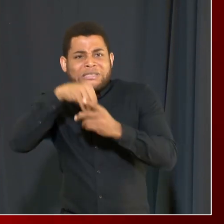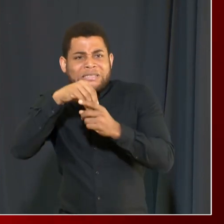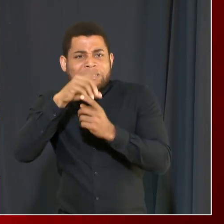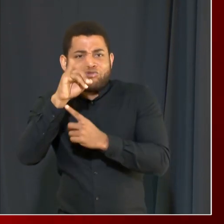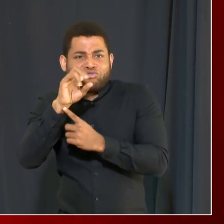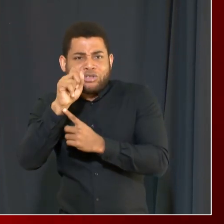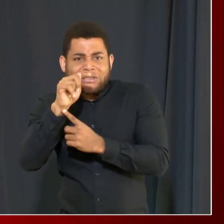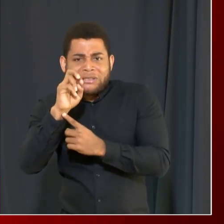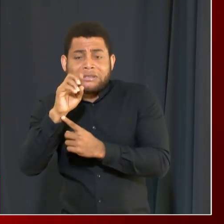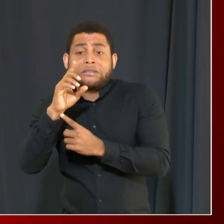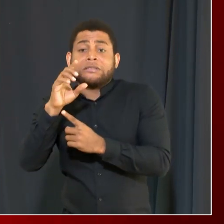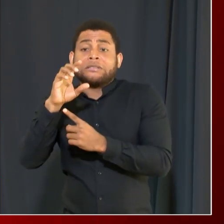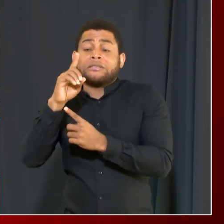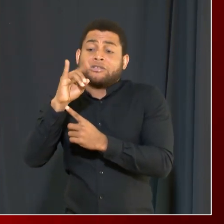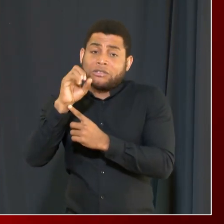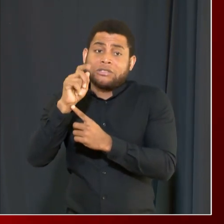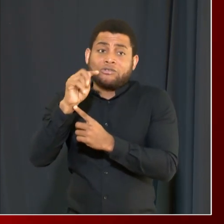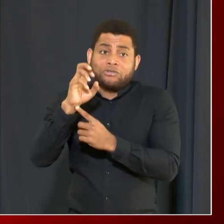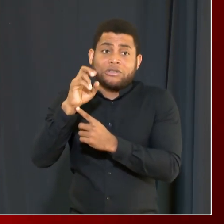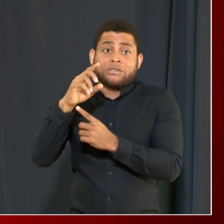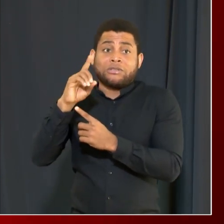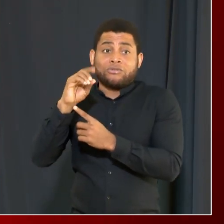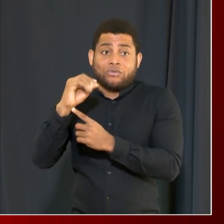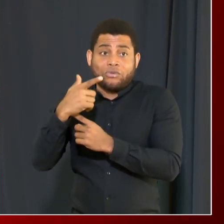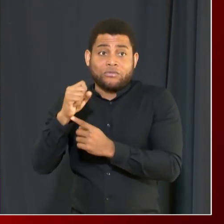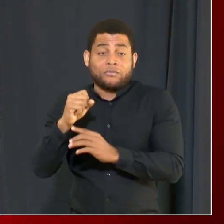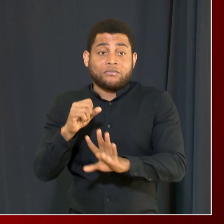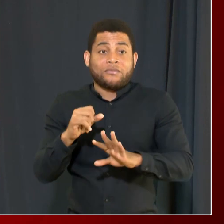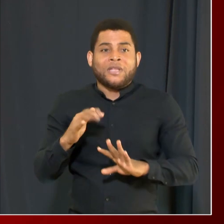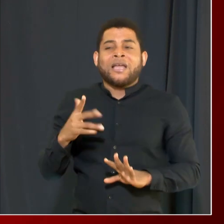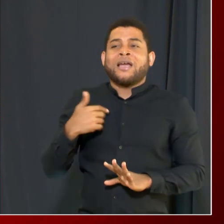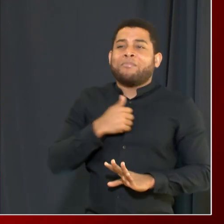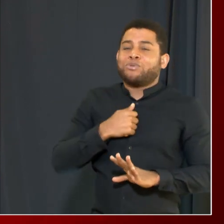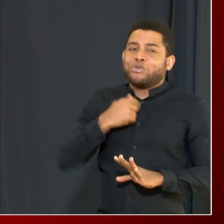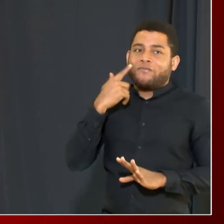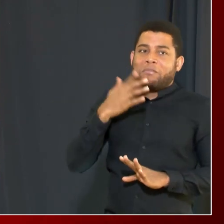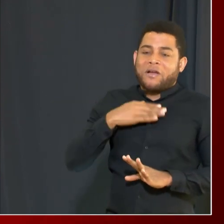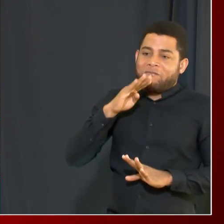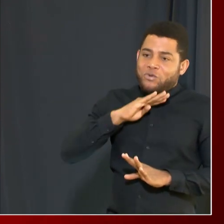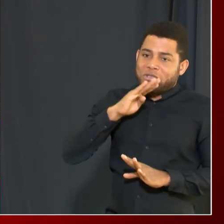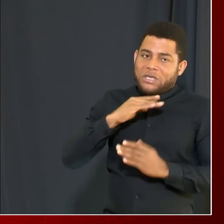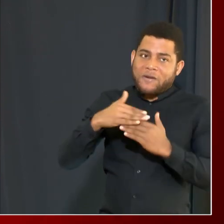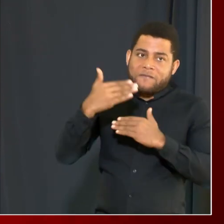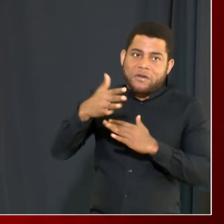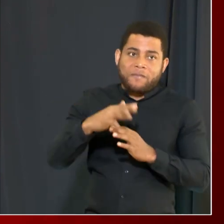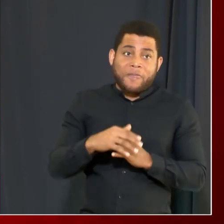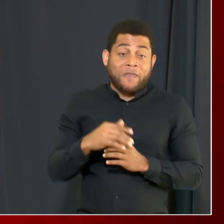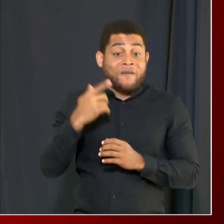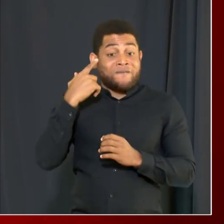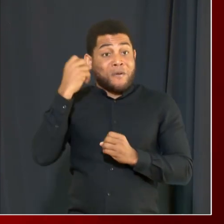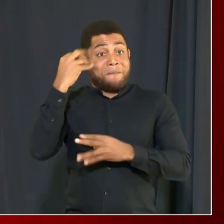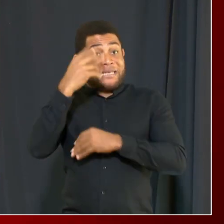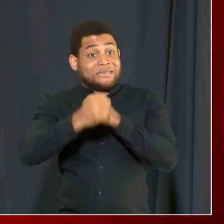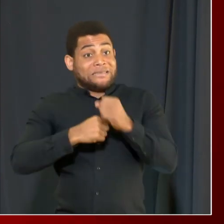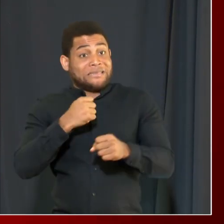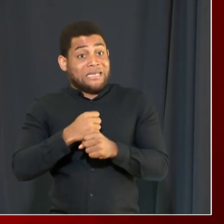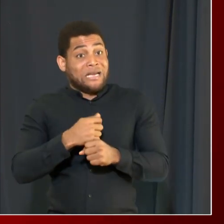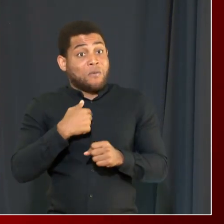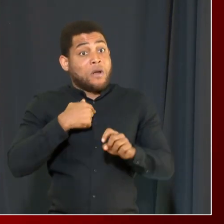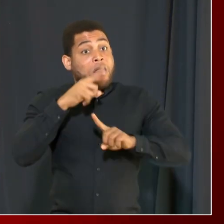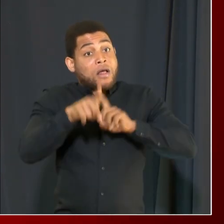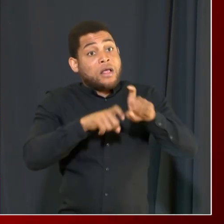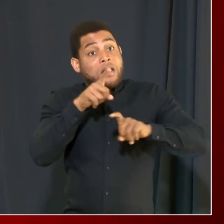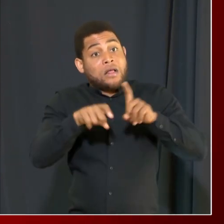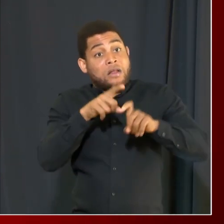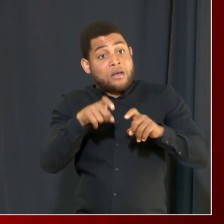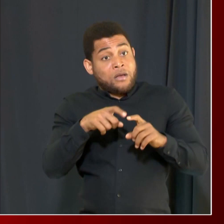can I just follow up? And I apologize for my frustration in advance, but, you know, we've been asking for days on this, and, you know, you've listened to the calls, and